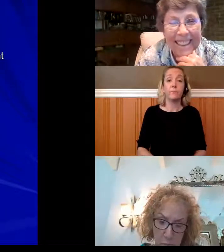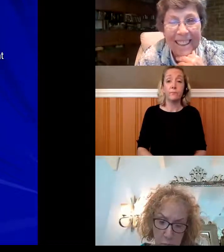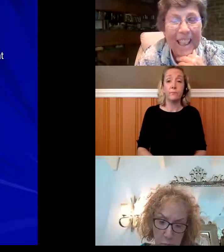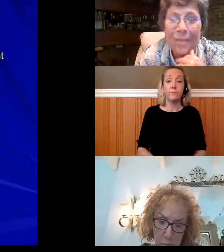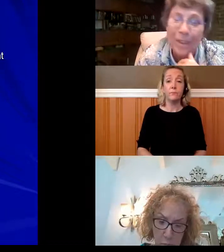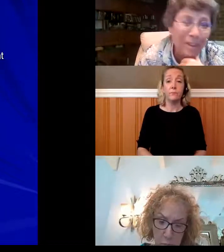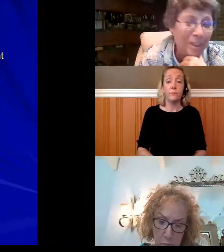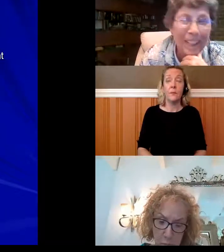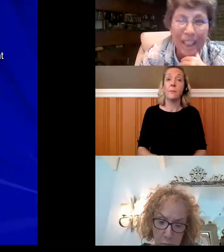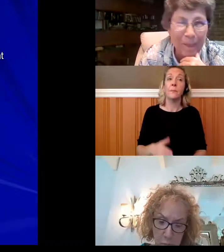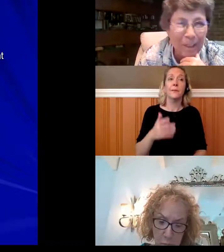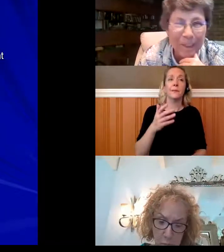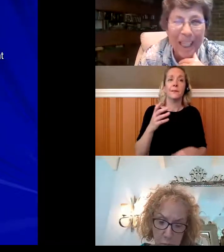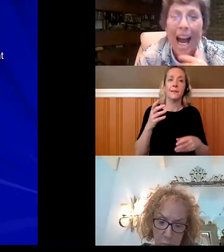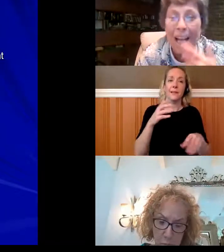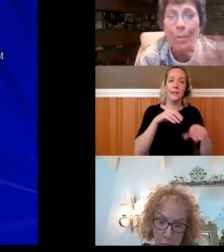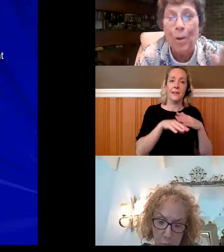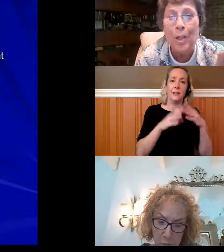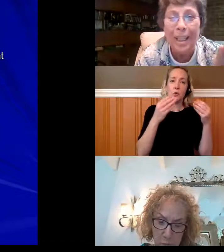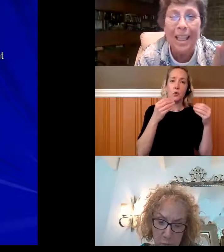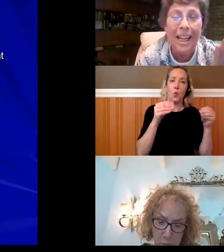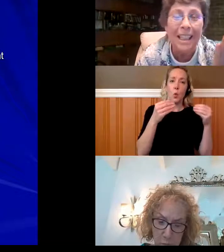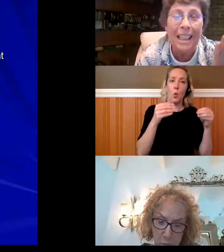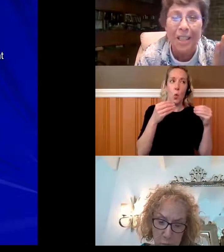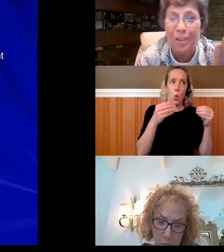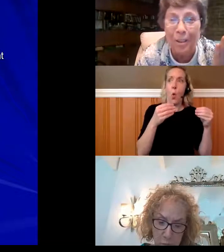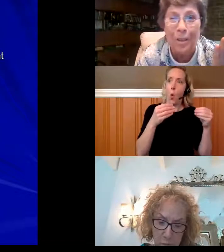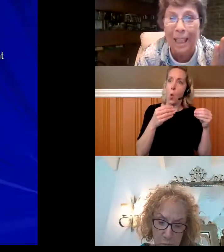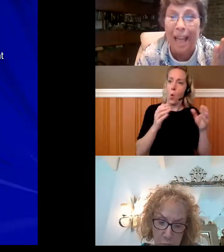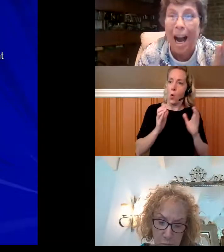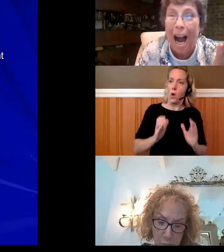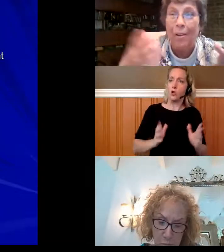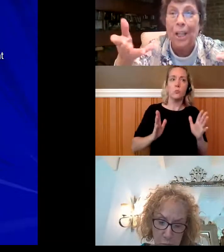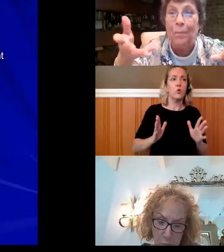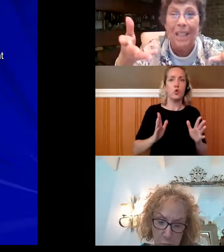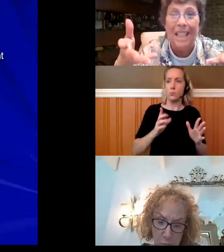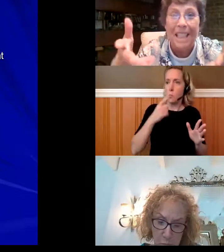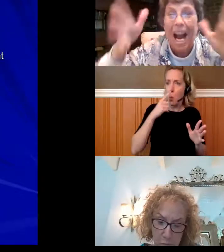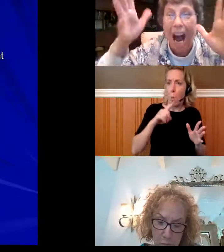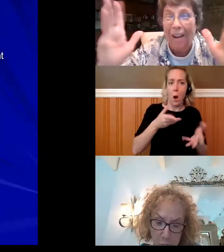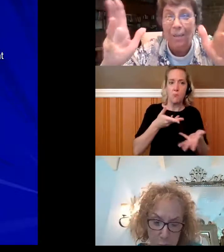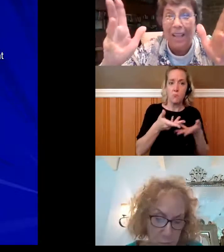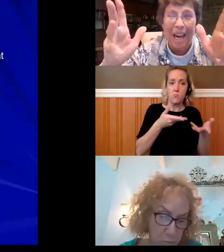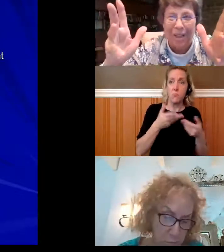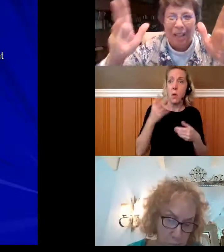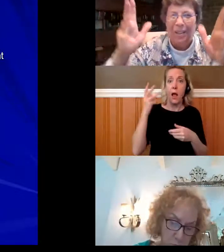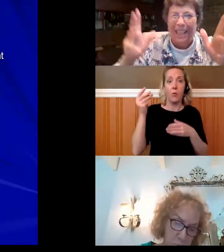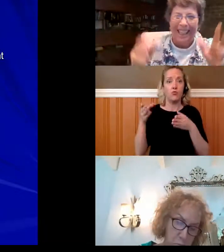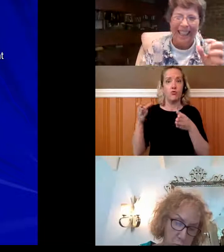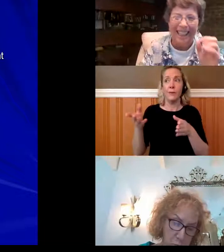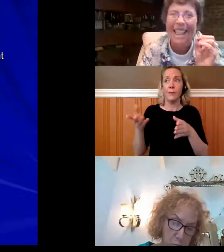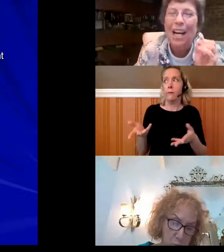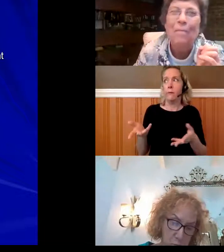to the guy in the cleaners who is like, I'll take your business. I'll spend time with you. Beautiful. That was Donna